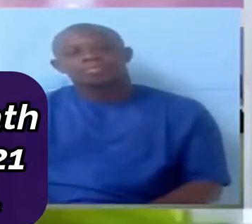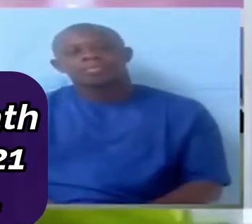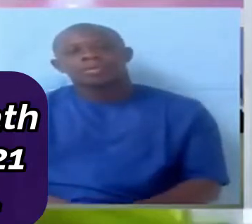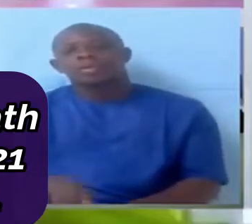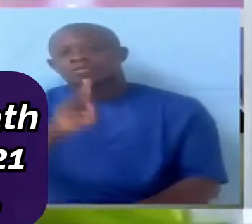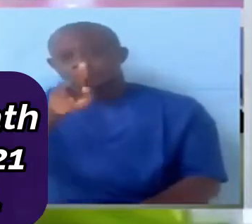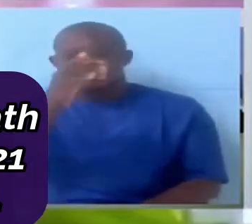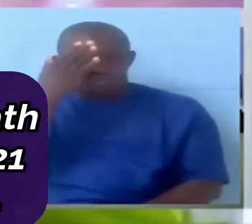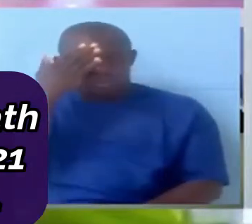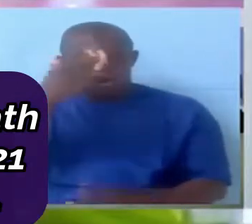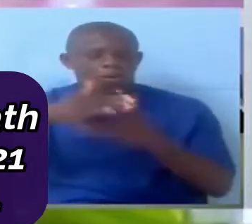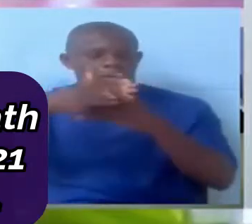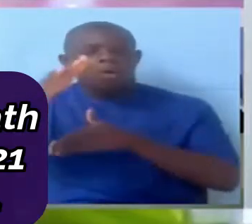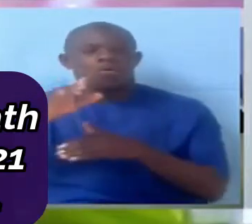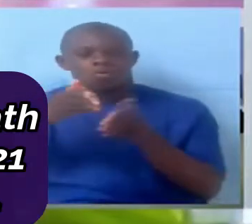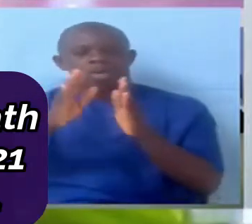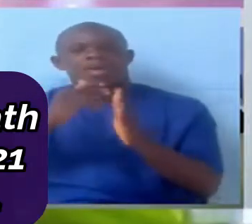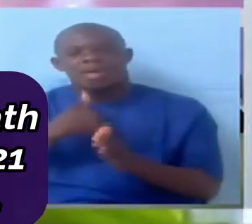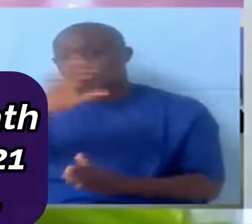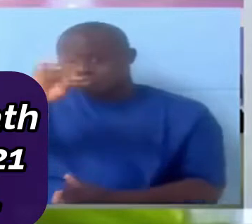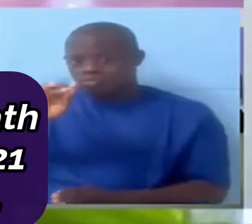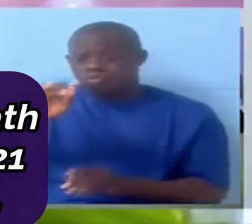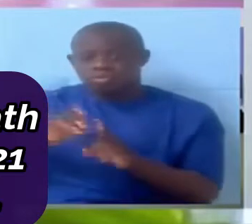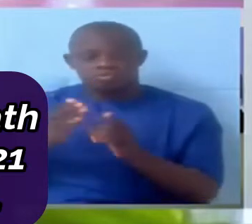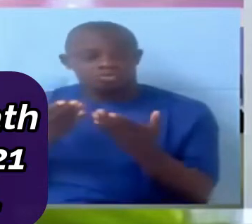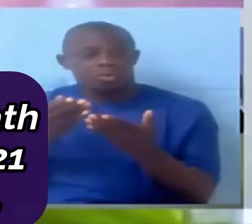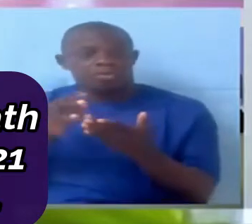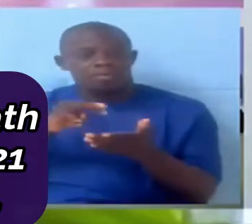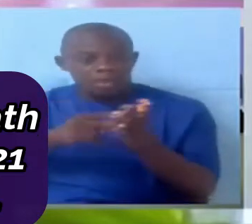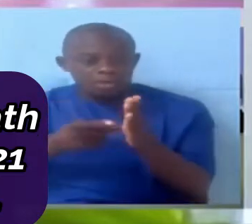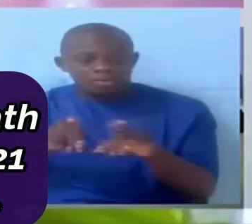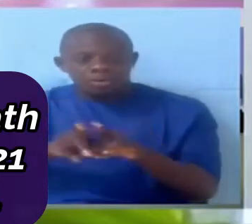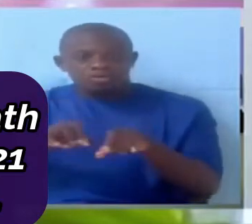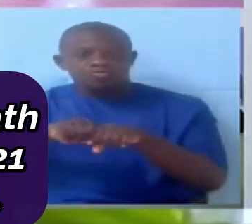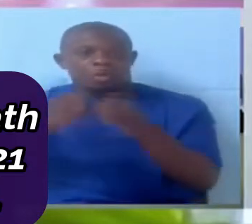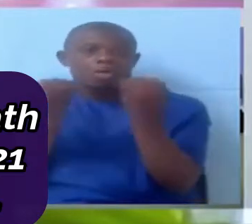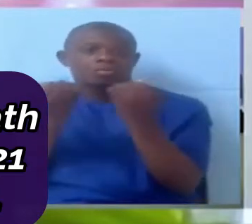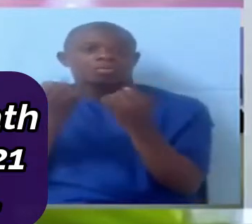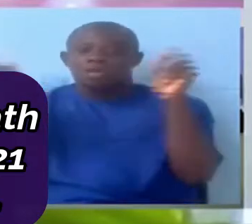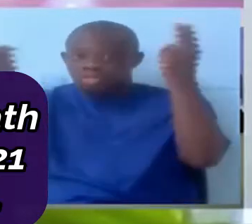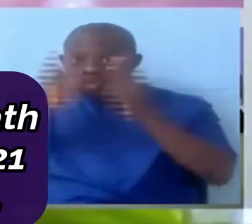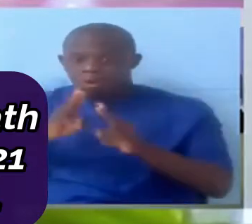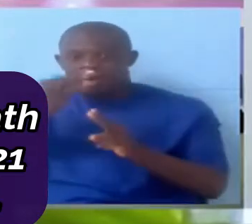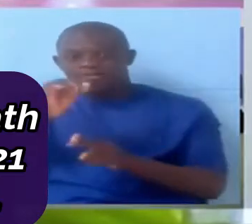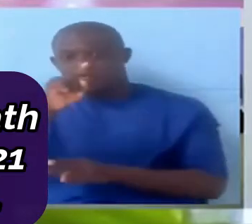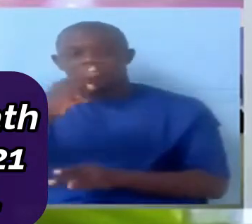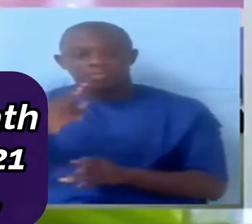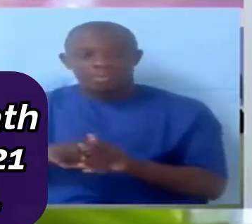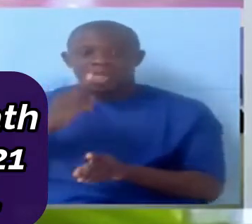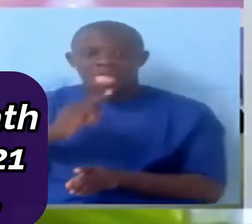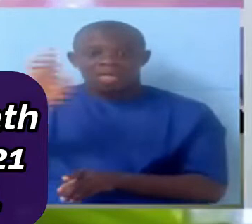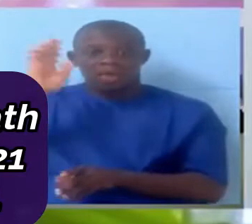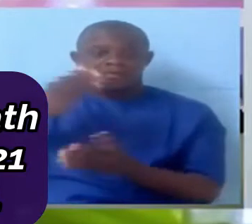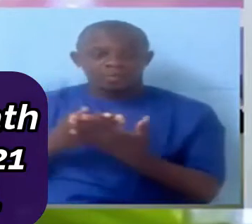we gotta pay attention to our weight. Alingan hakilol tu. Na balu balu kai abetatal mo be balu kendo